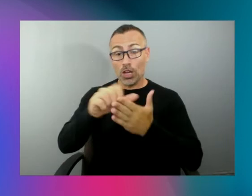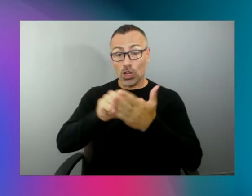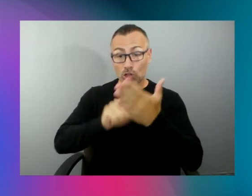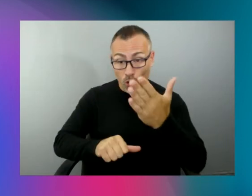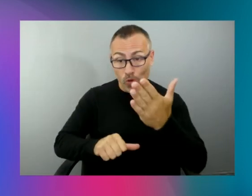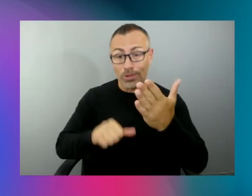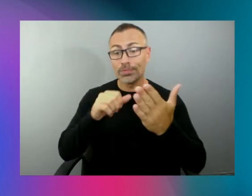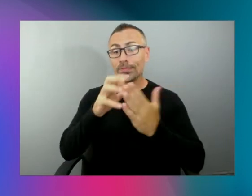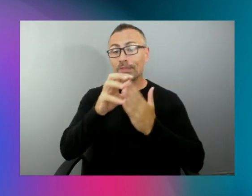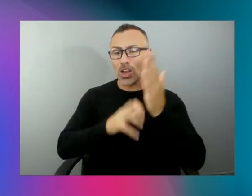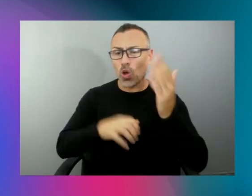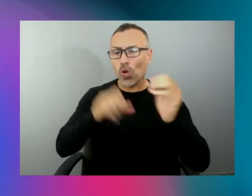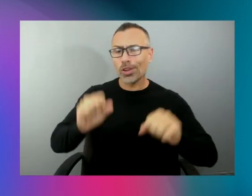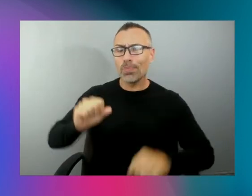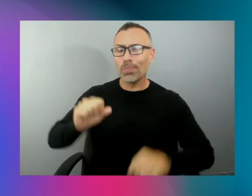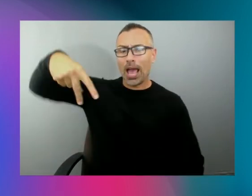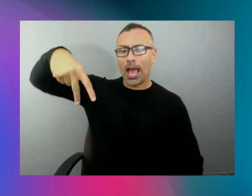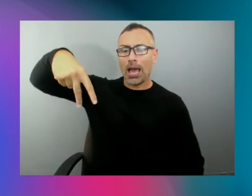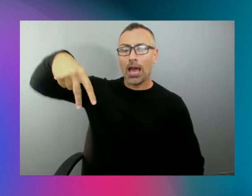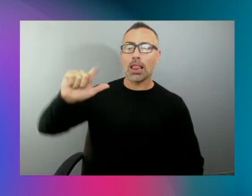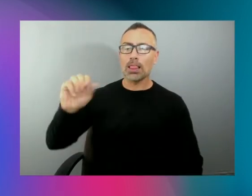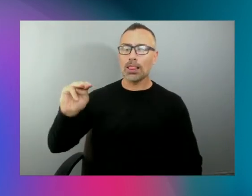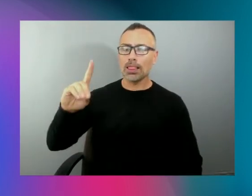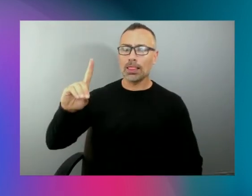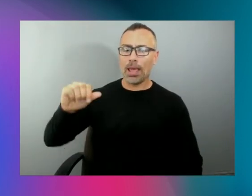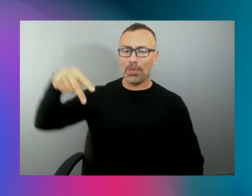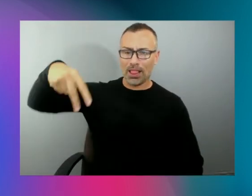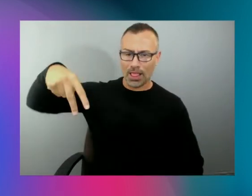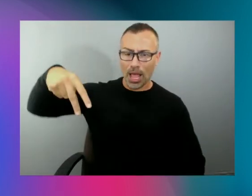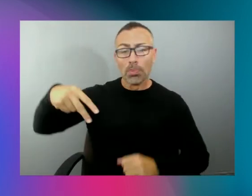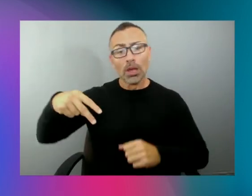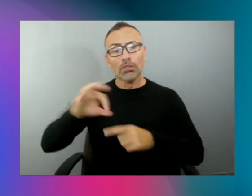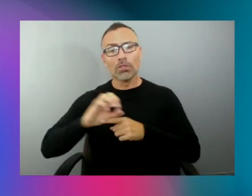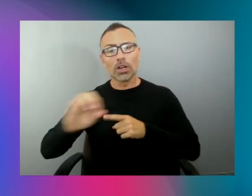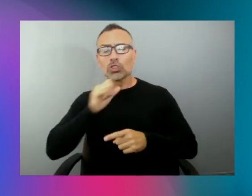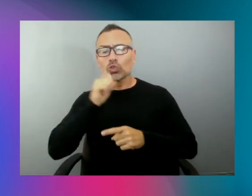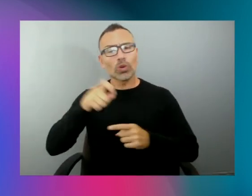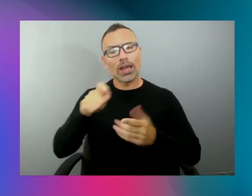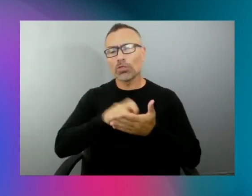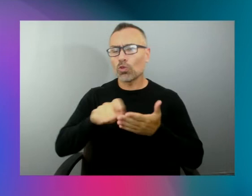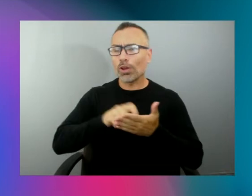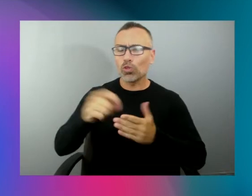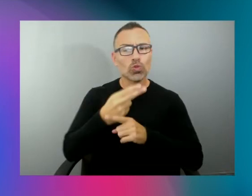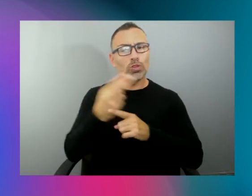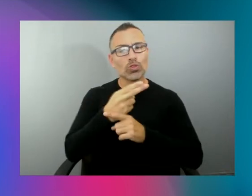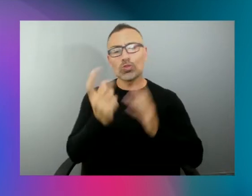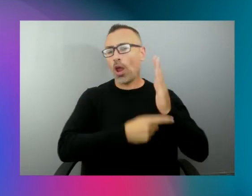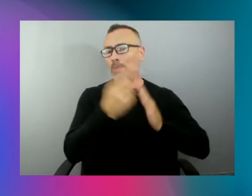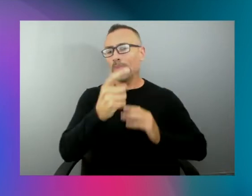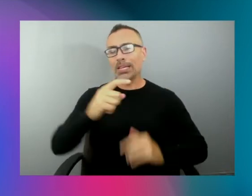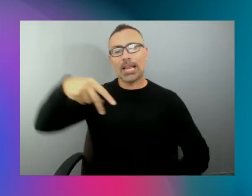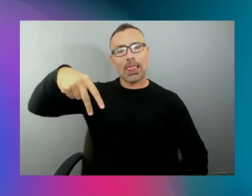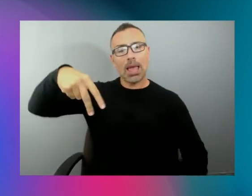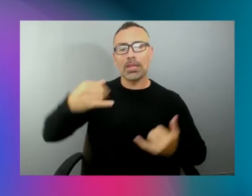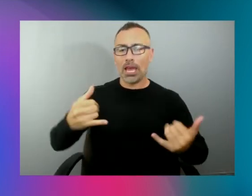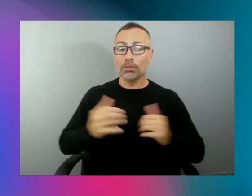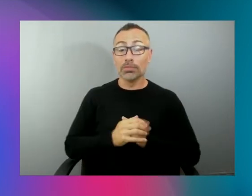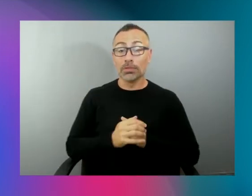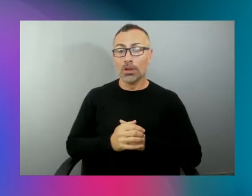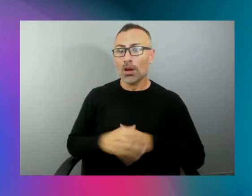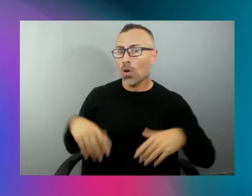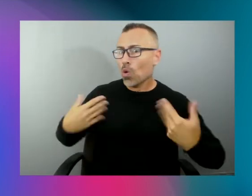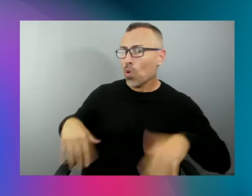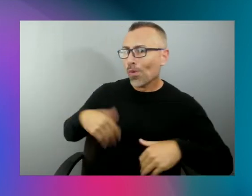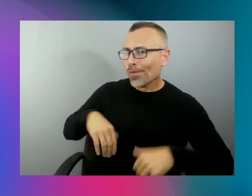Lambda function. You don't need to write any Lambda function now. Just use the automation runbook, automate everything. I love it. Yeah. I'm excited for this demo. And